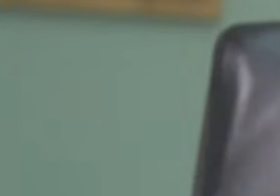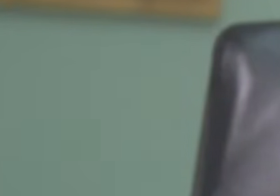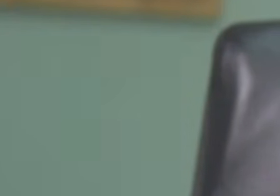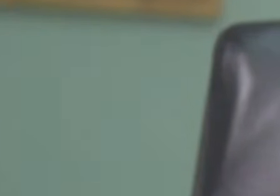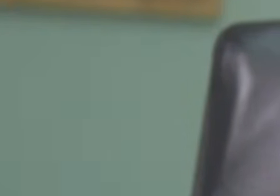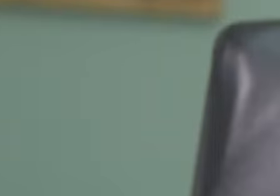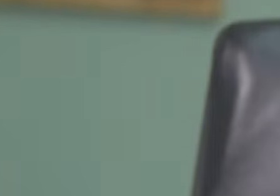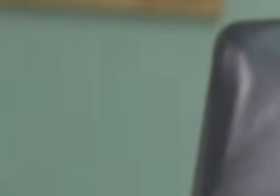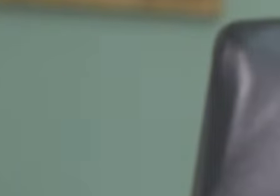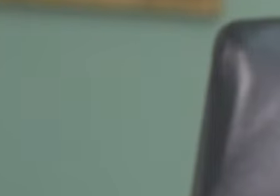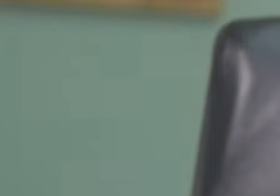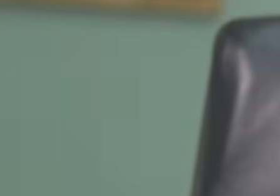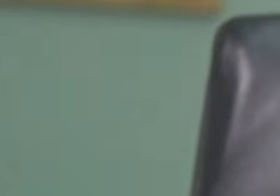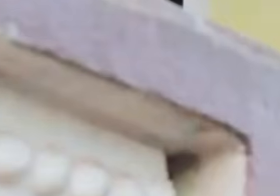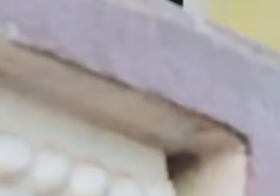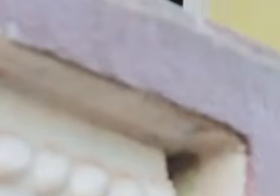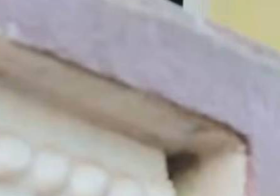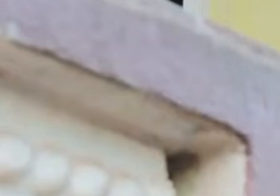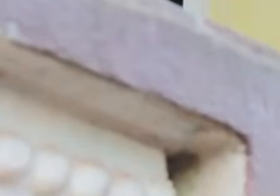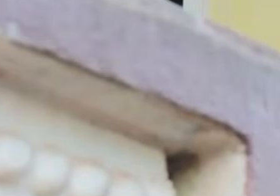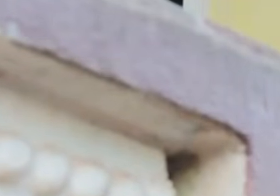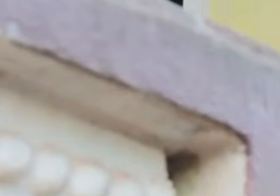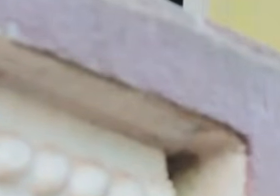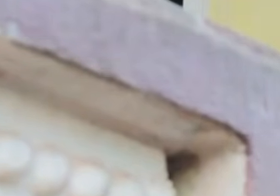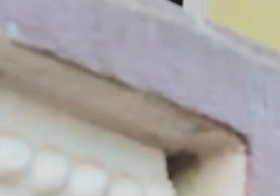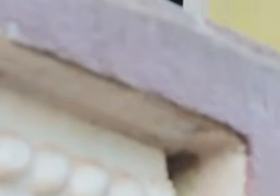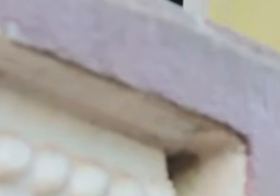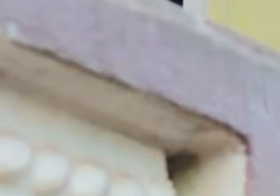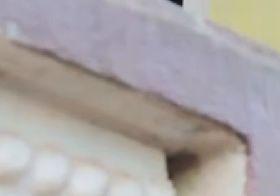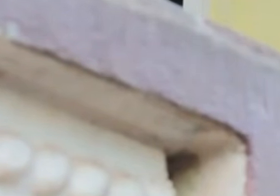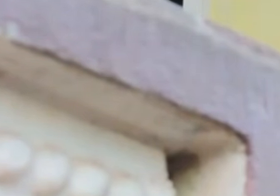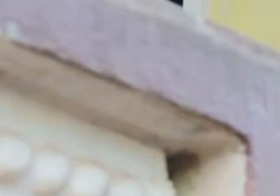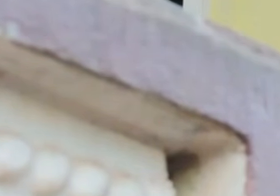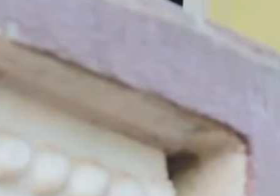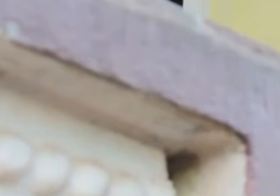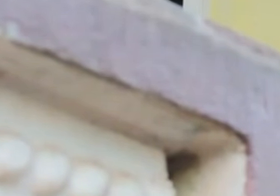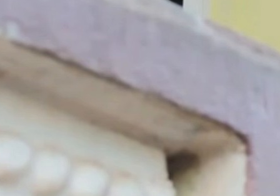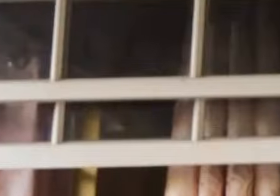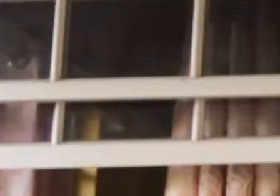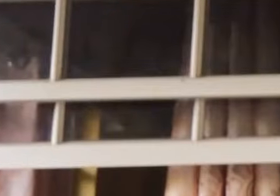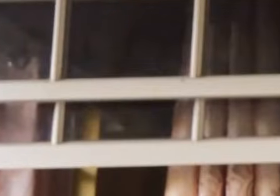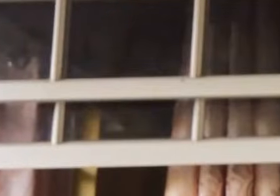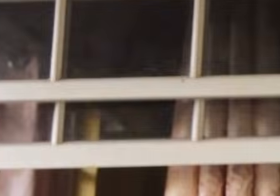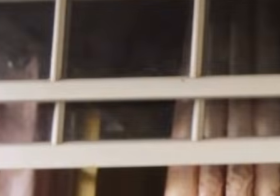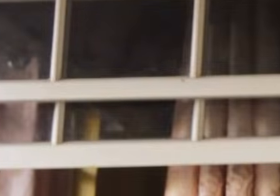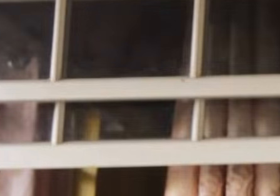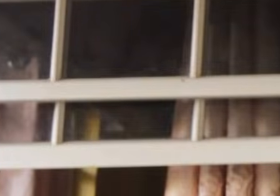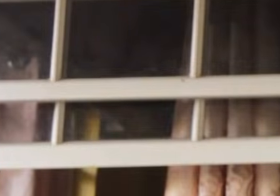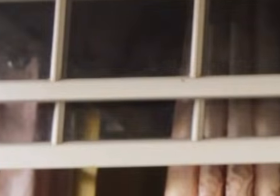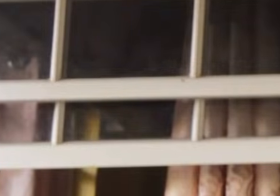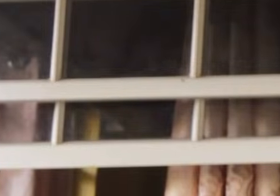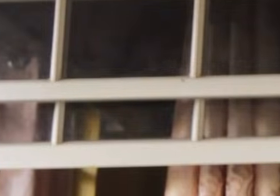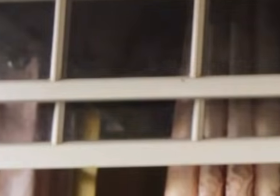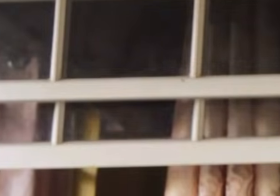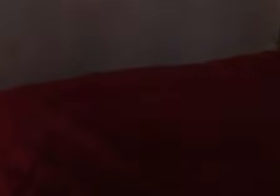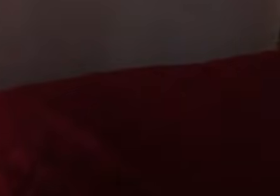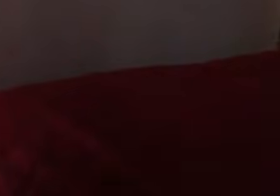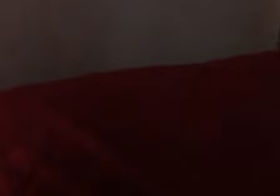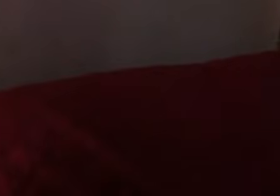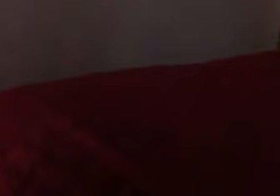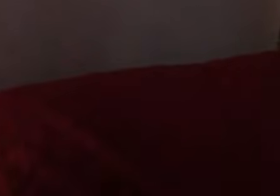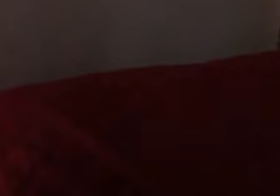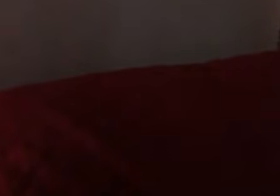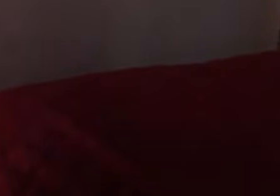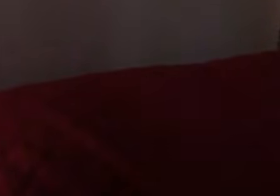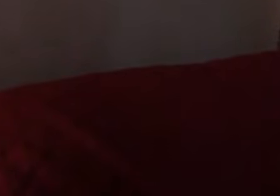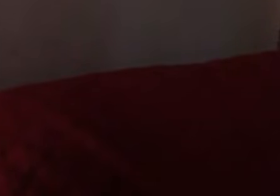Dengue is ordinarily a mild disease. Persons may get a fever, headache, joint and muscle pains. The illness is often